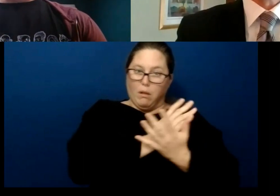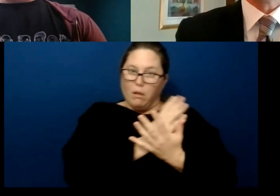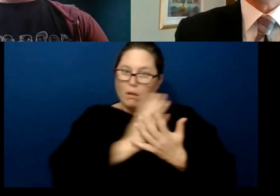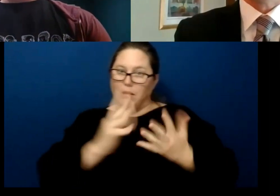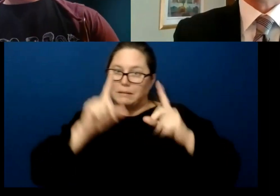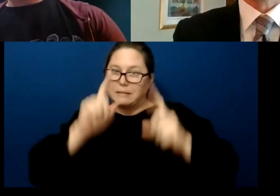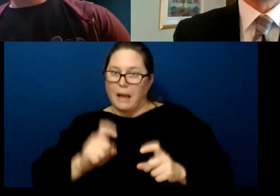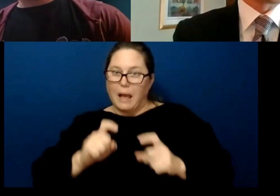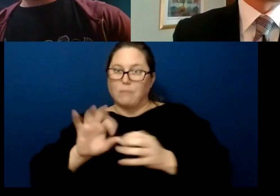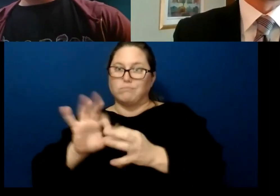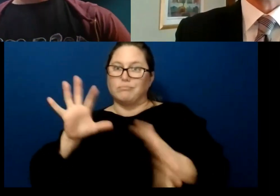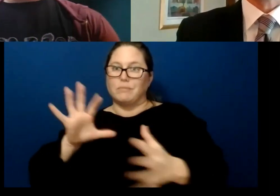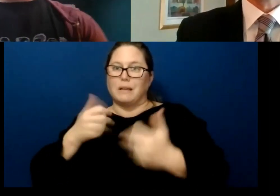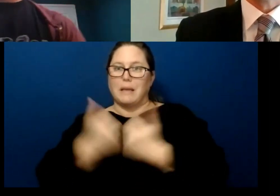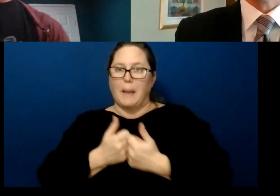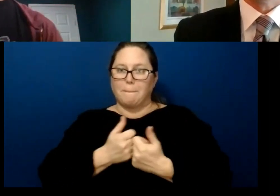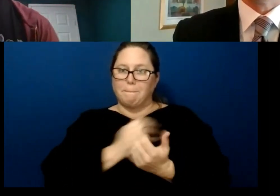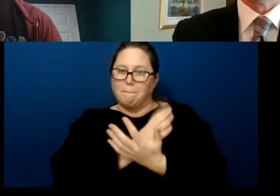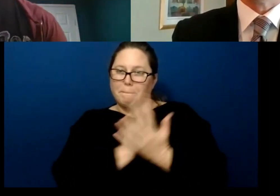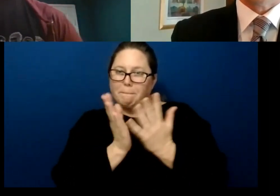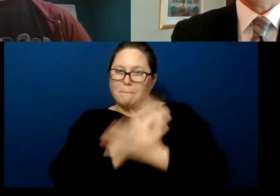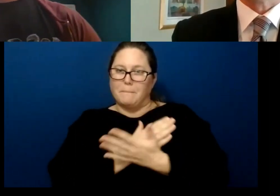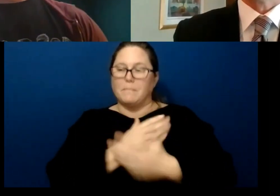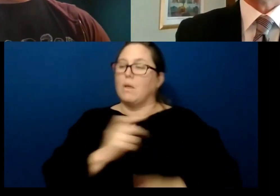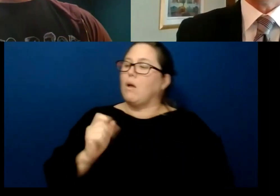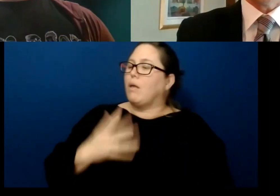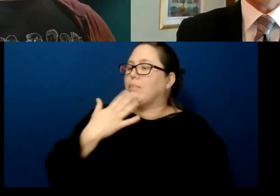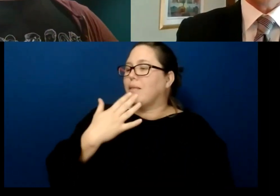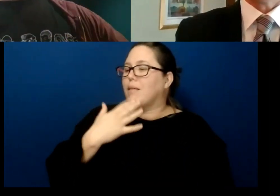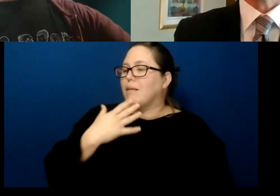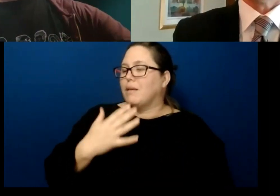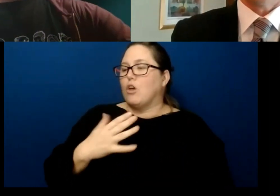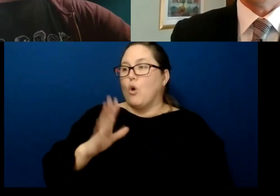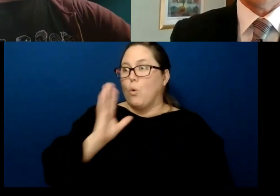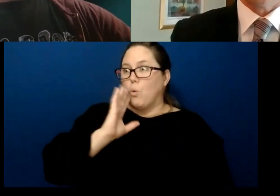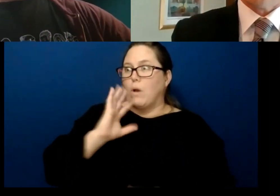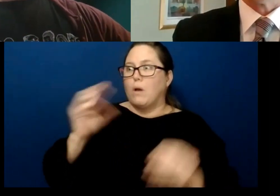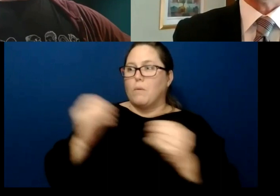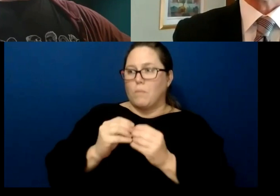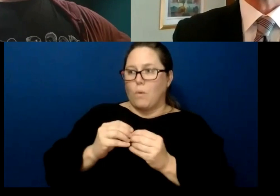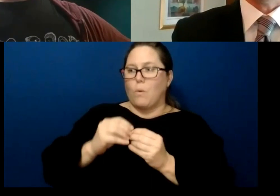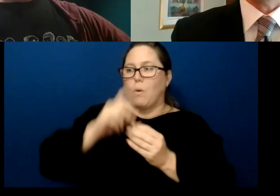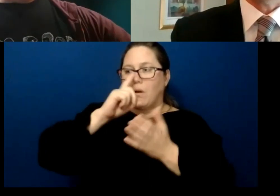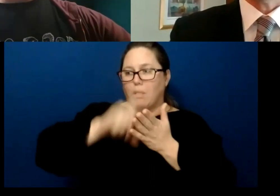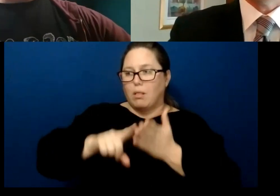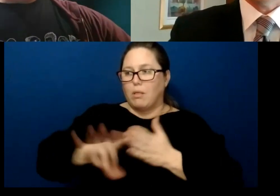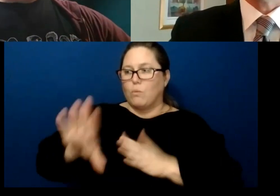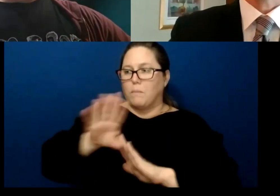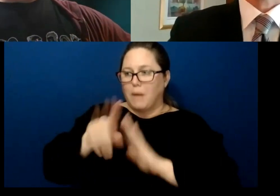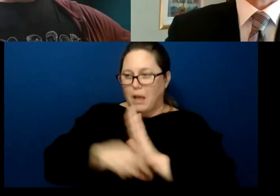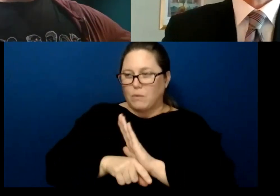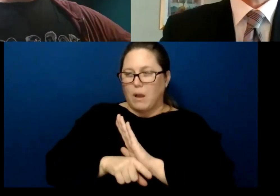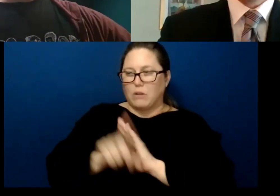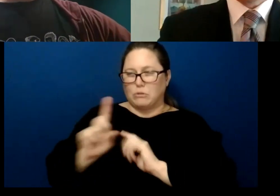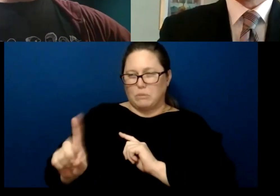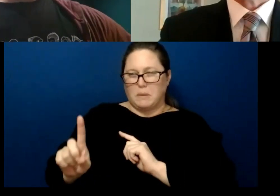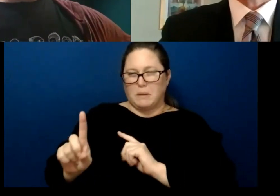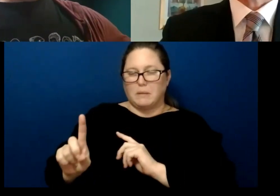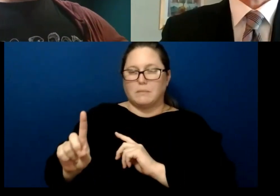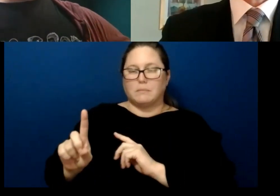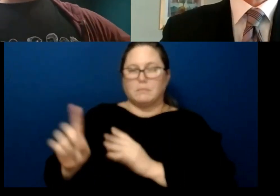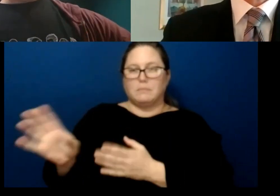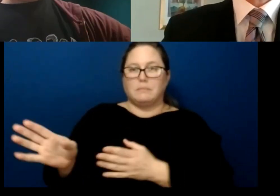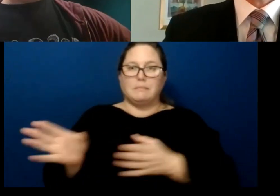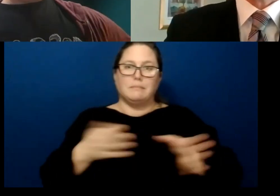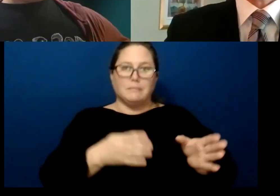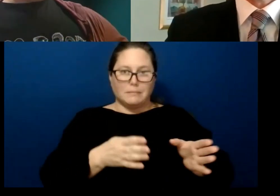great. Yep. Thank you for that. And we're going to get more into your background and then the work that goes on every day at Bethesda in just a minute. I do want to just pause